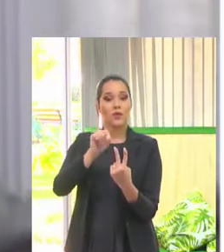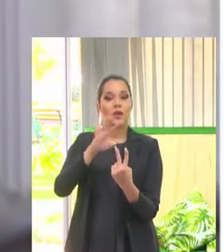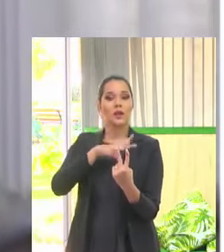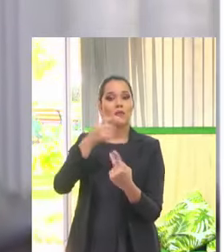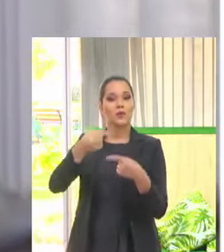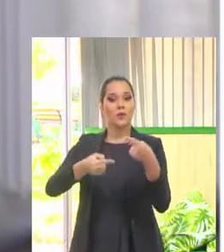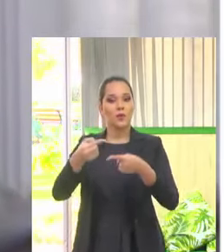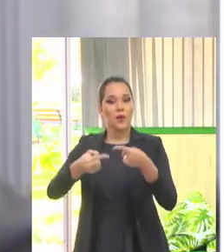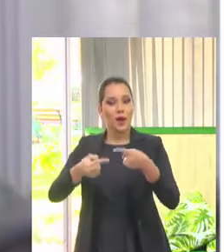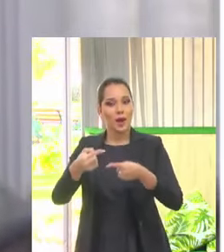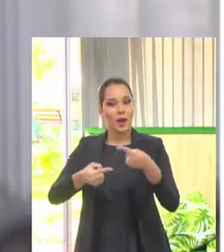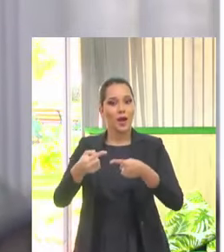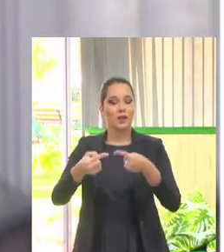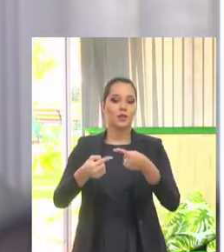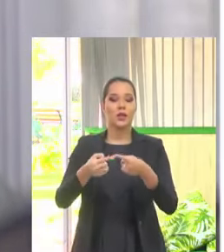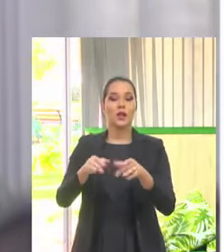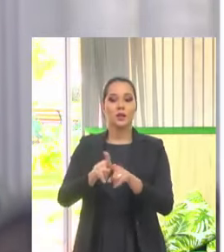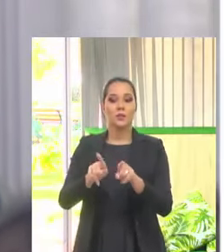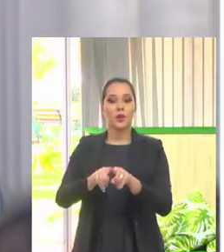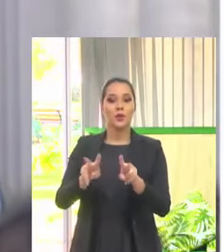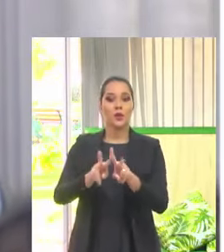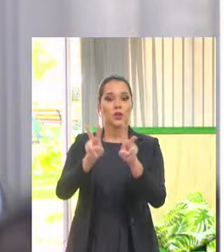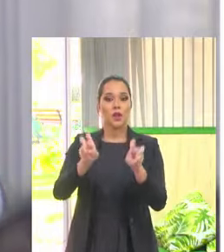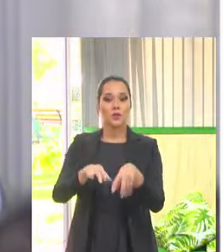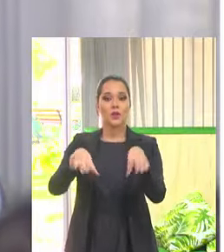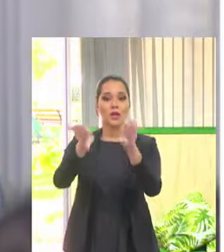the topic of digital public infrastructure.